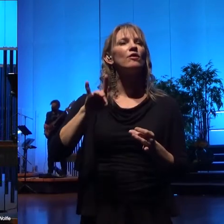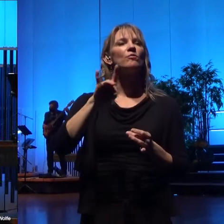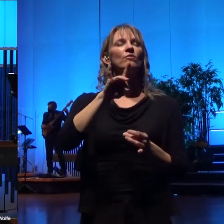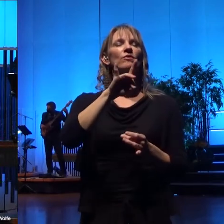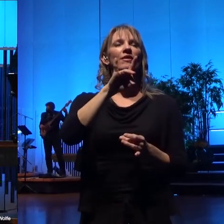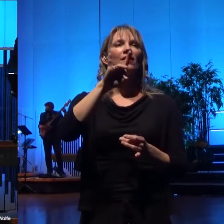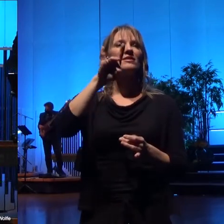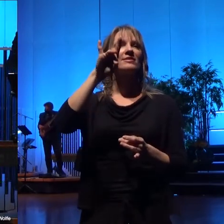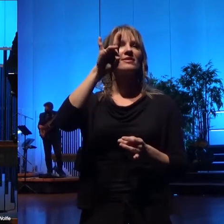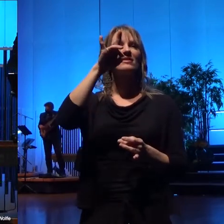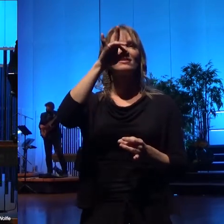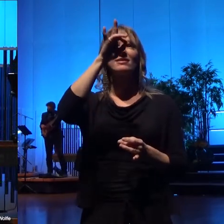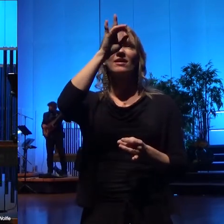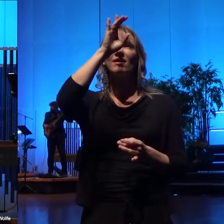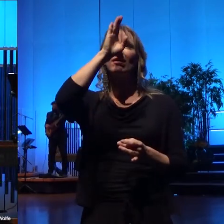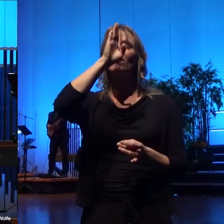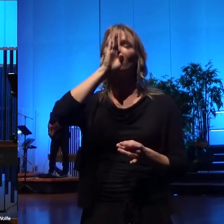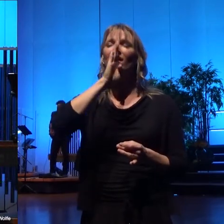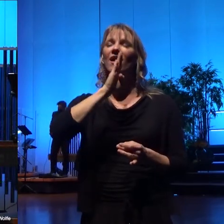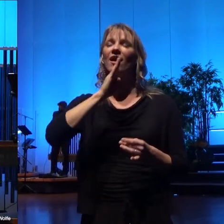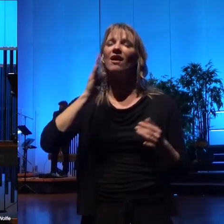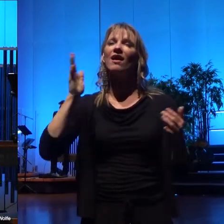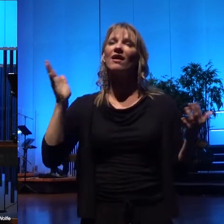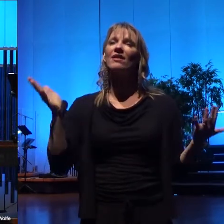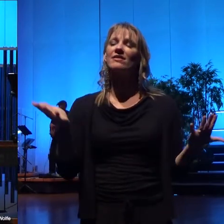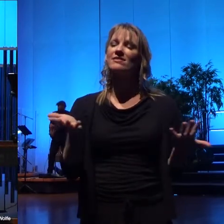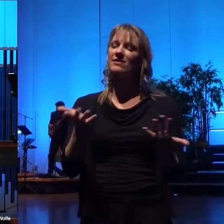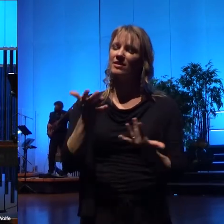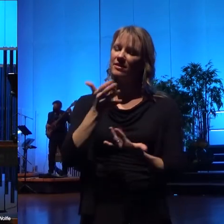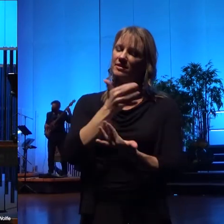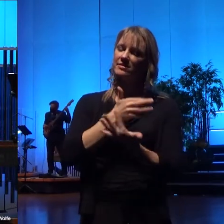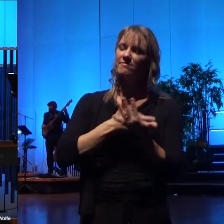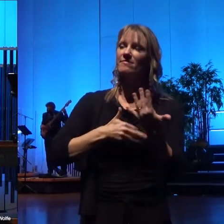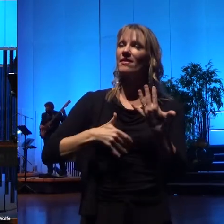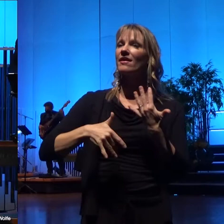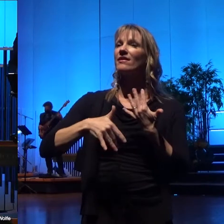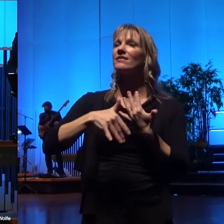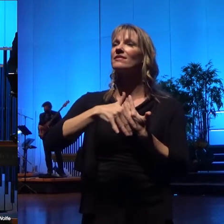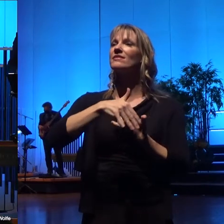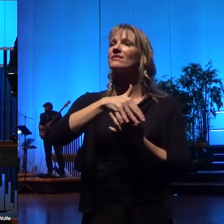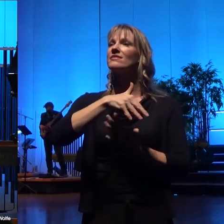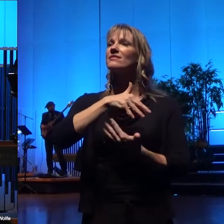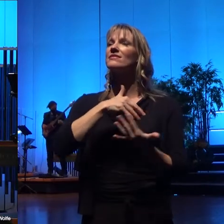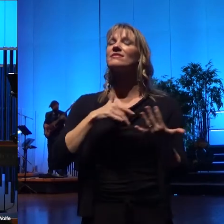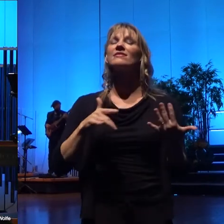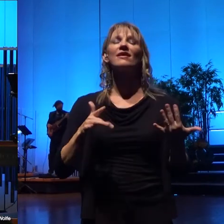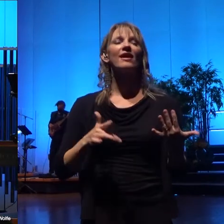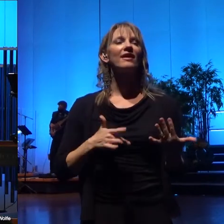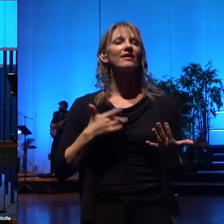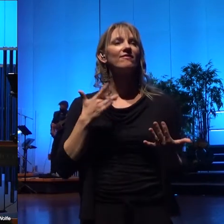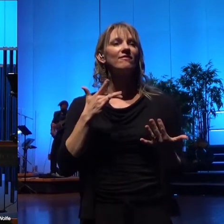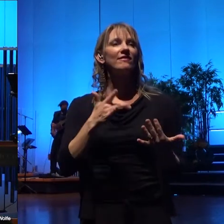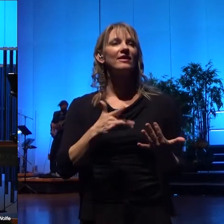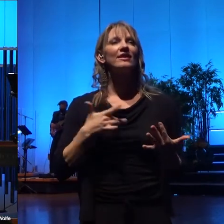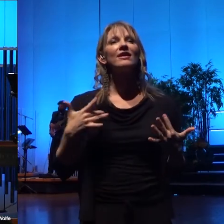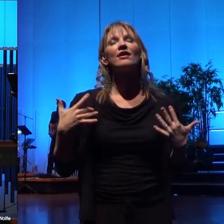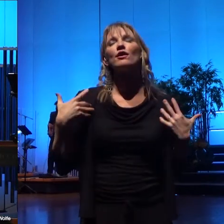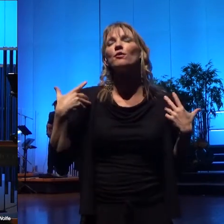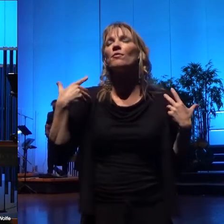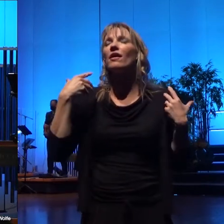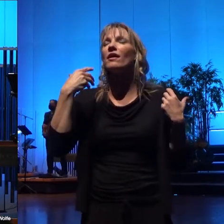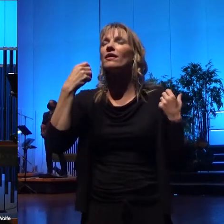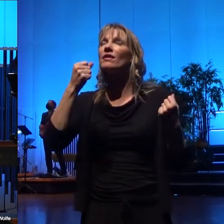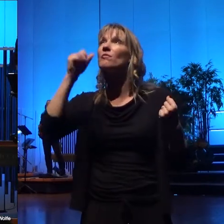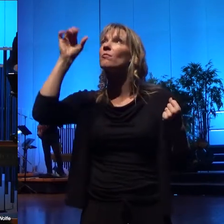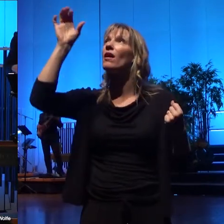Surely the presence of God is in this place. I can feel